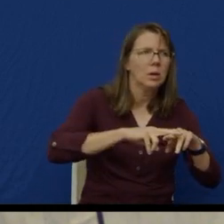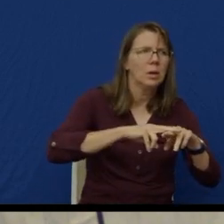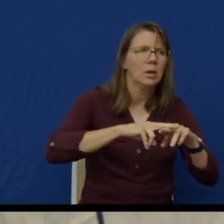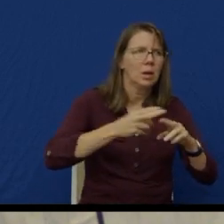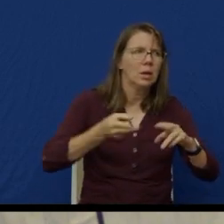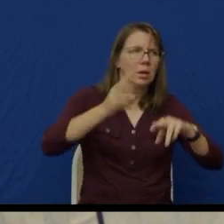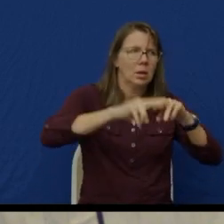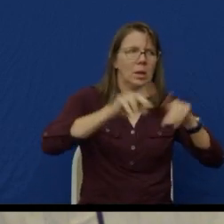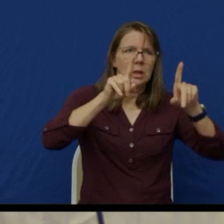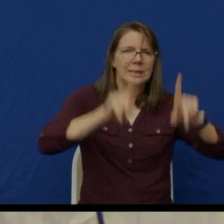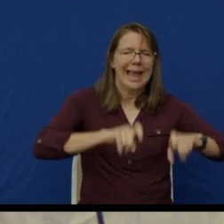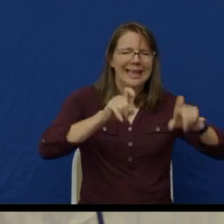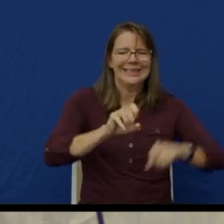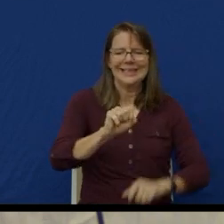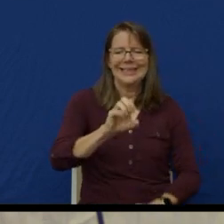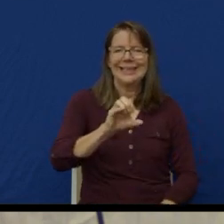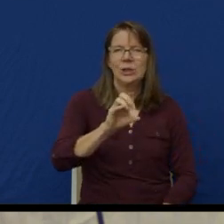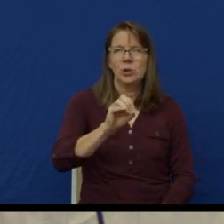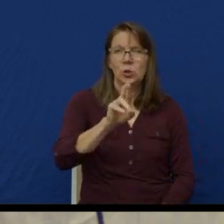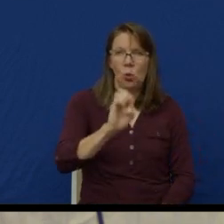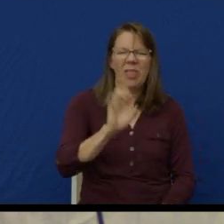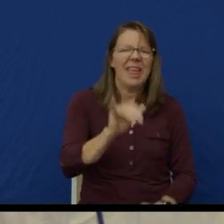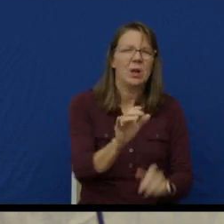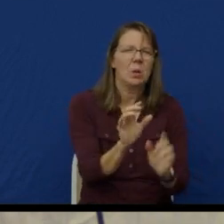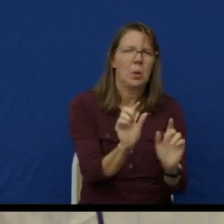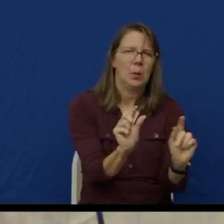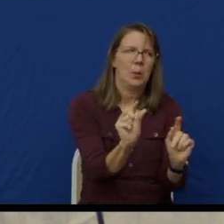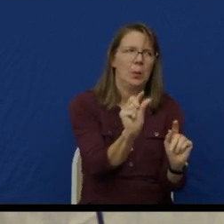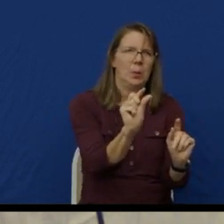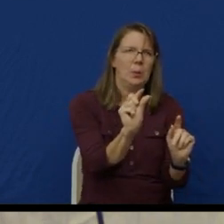fairly small change that we'll be putting forward.